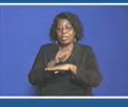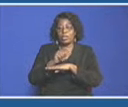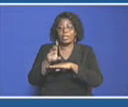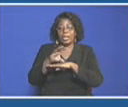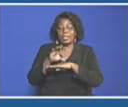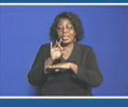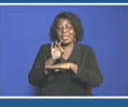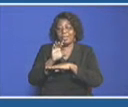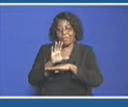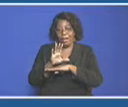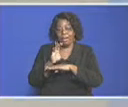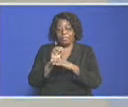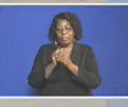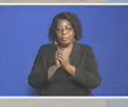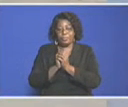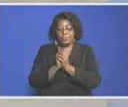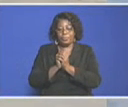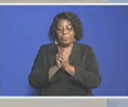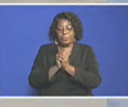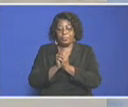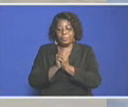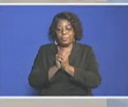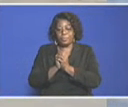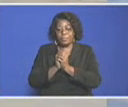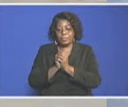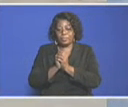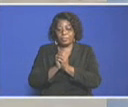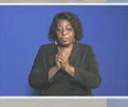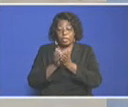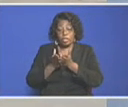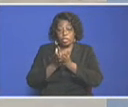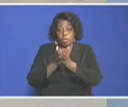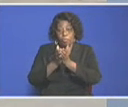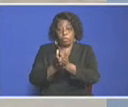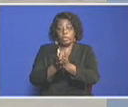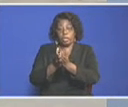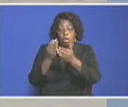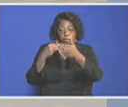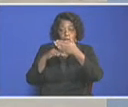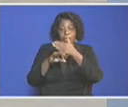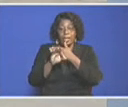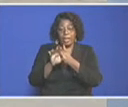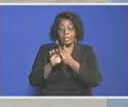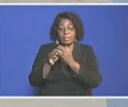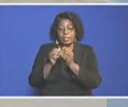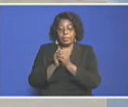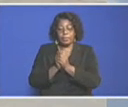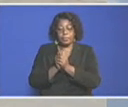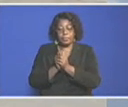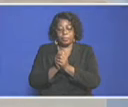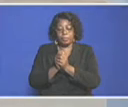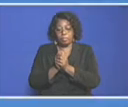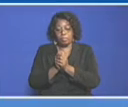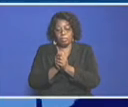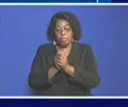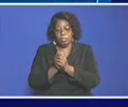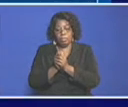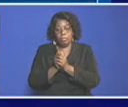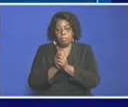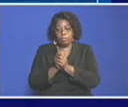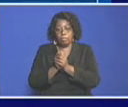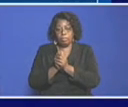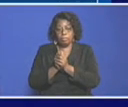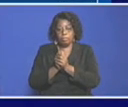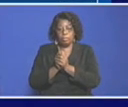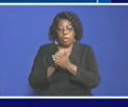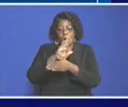and Caicos Islands at 85 degrees. And your boating forecast tonight is brought to you by Builders Mall, home of FYP, the Tile King, and the Paint Setter.